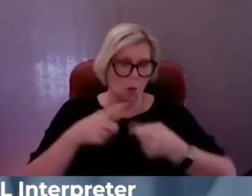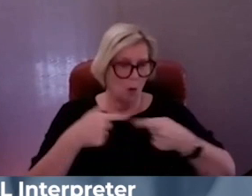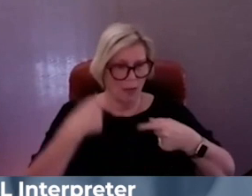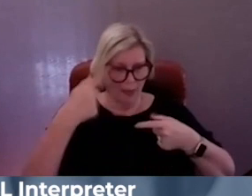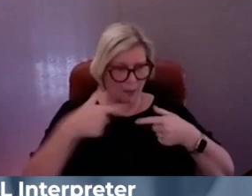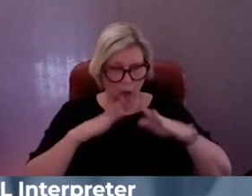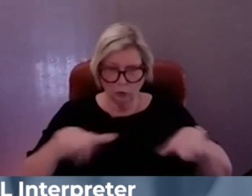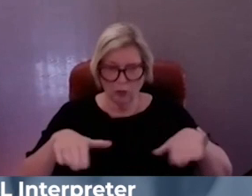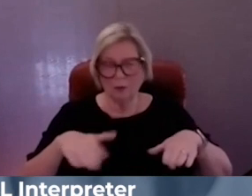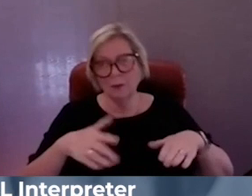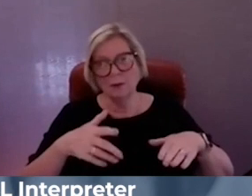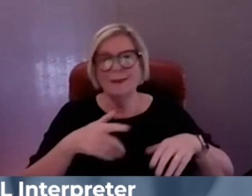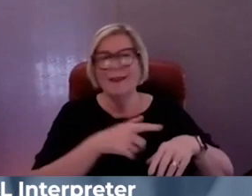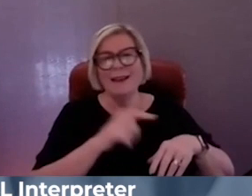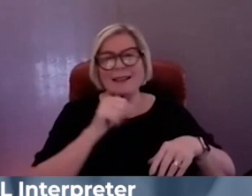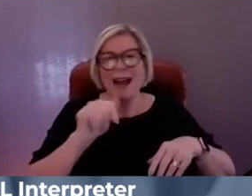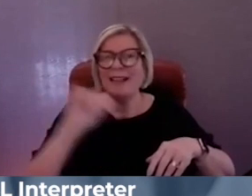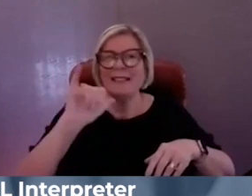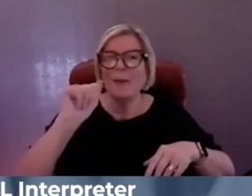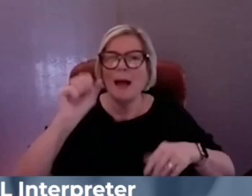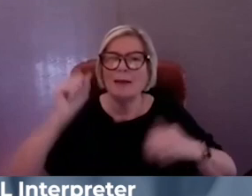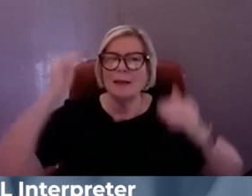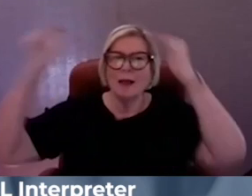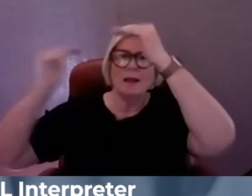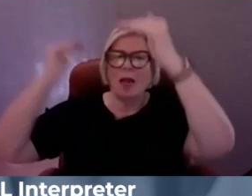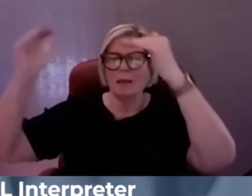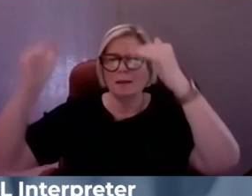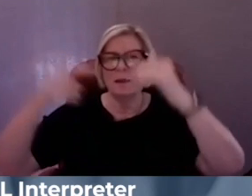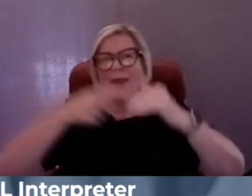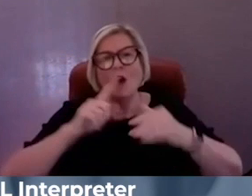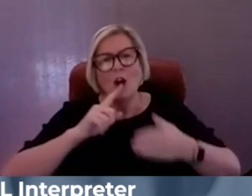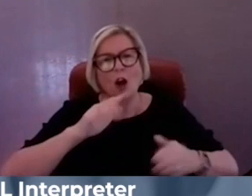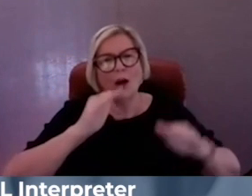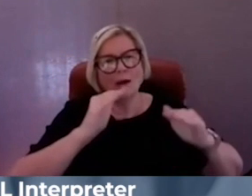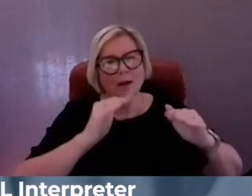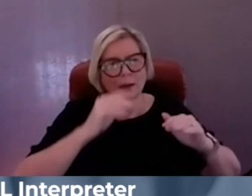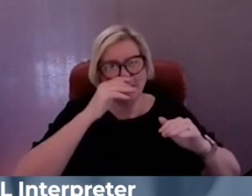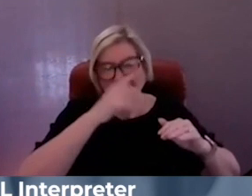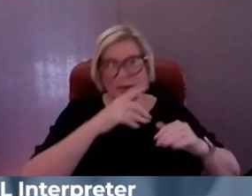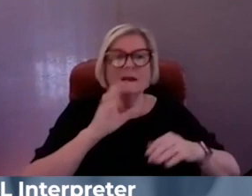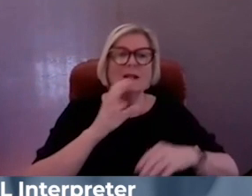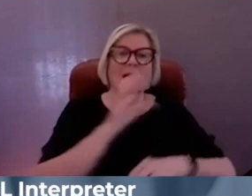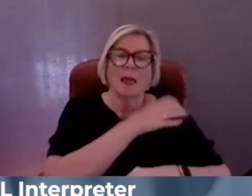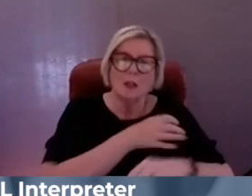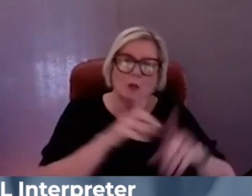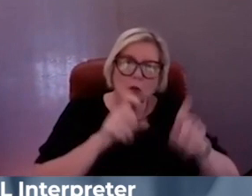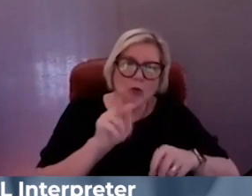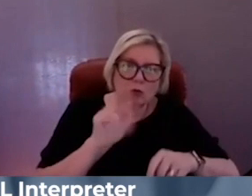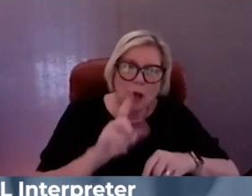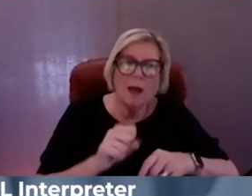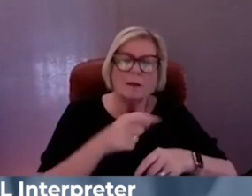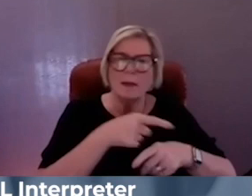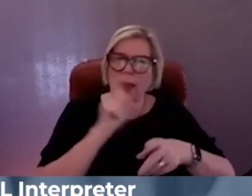children are not little adults. So that's Right. really important to consider as pharmaceutical companies, clinical trials, make sure